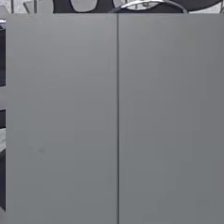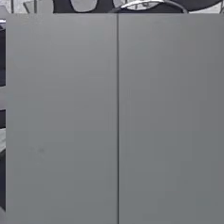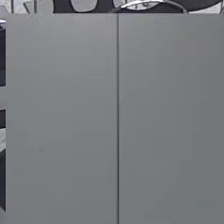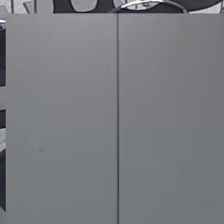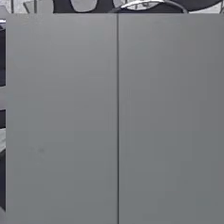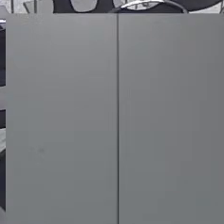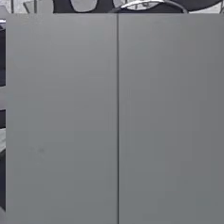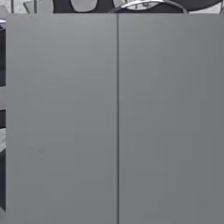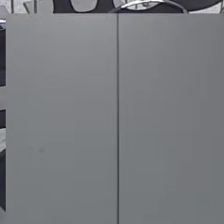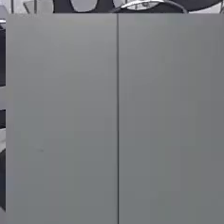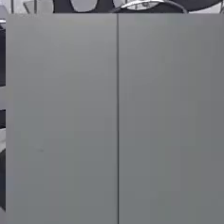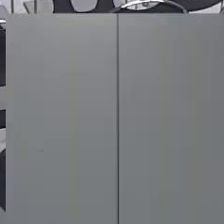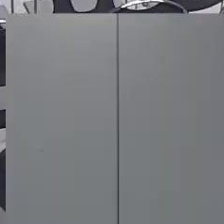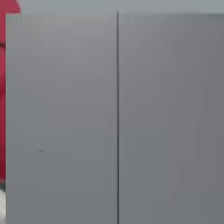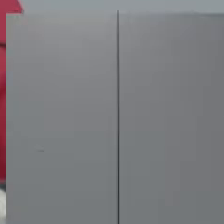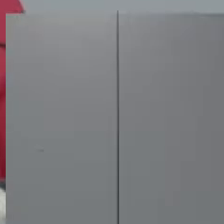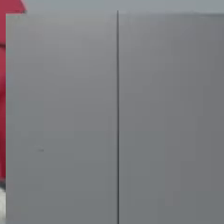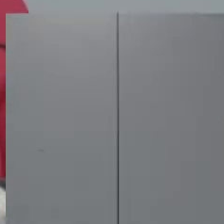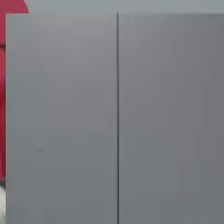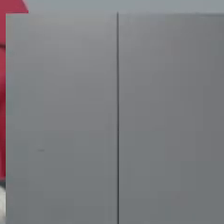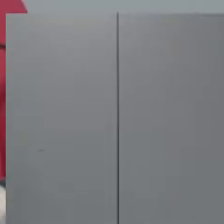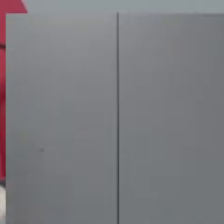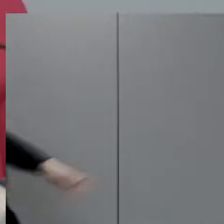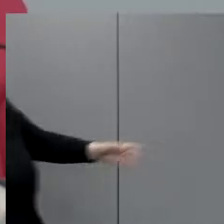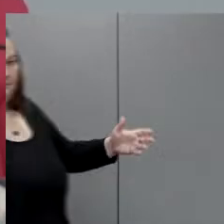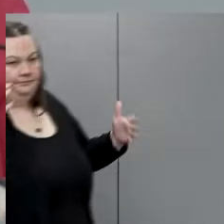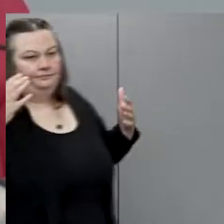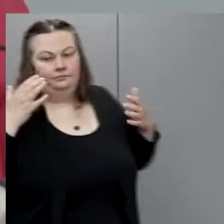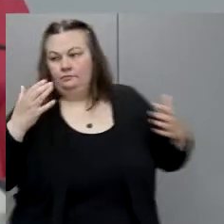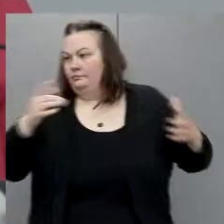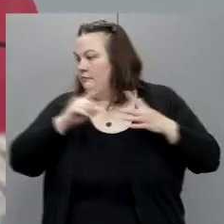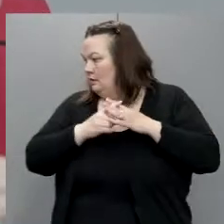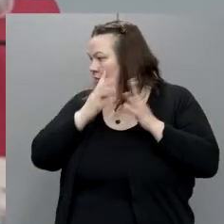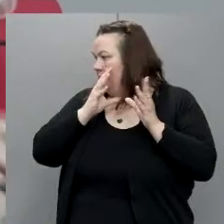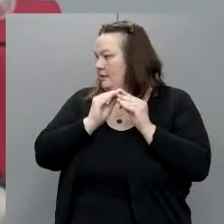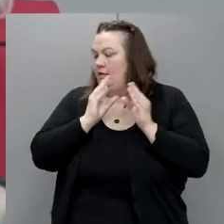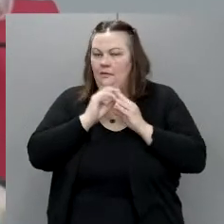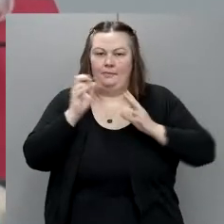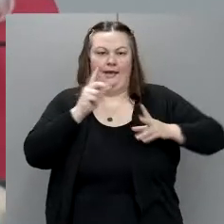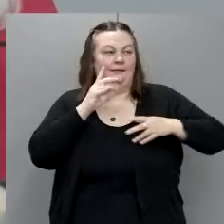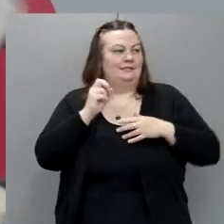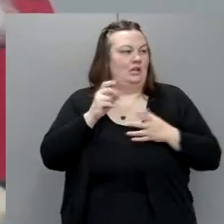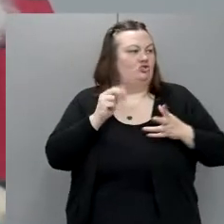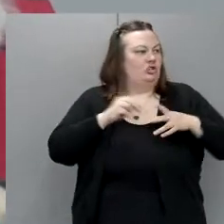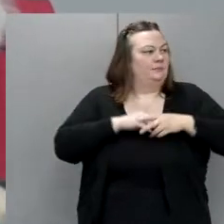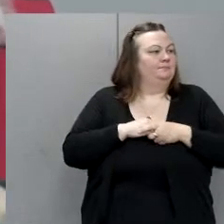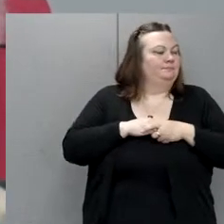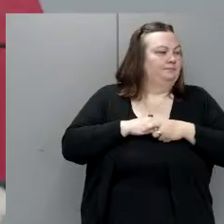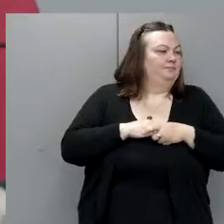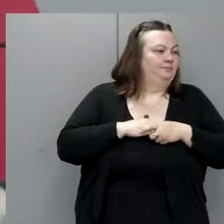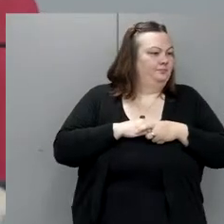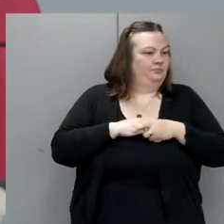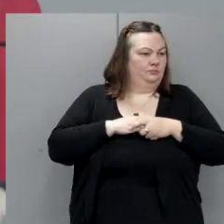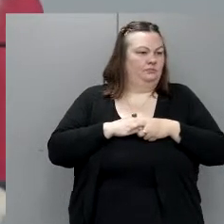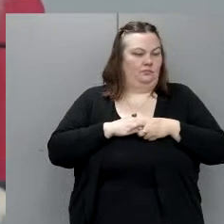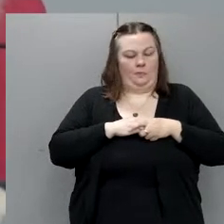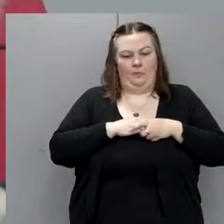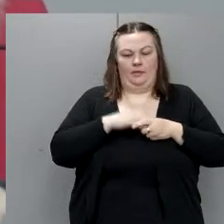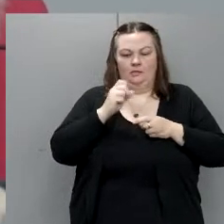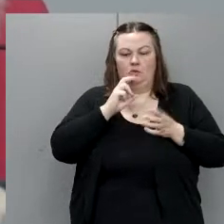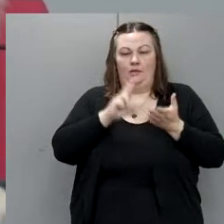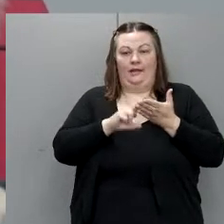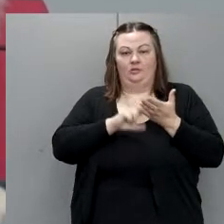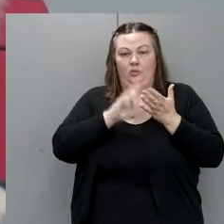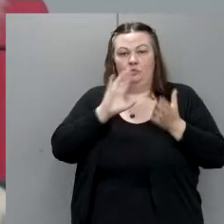Okay, I'll call this meeting back in session. The contract was presented to the